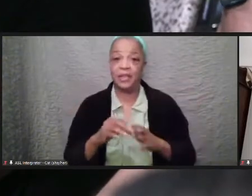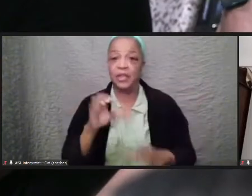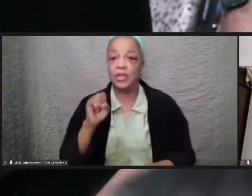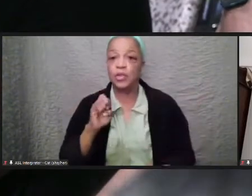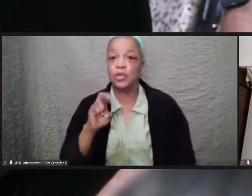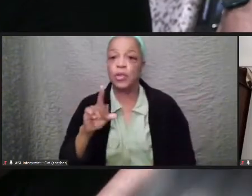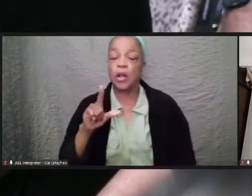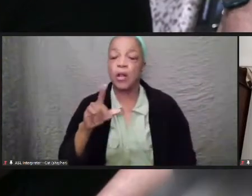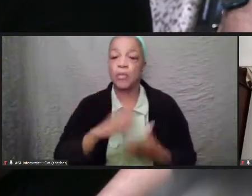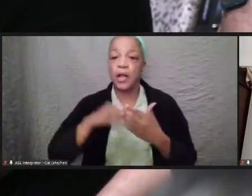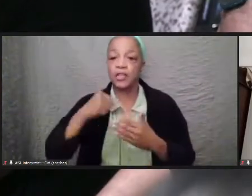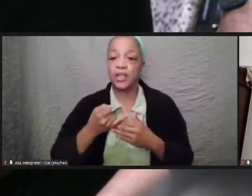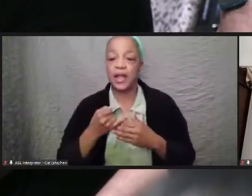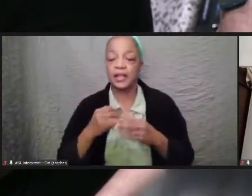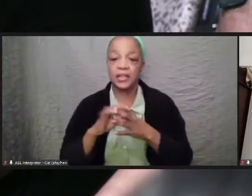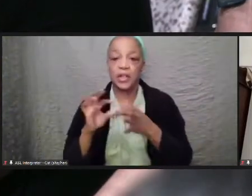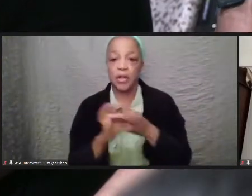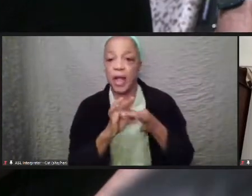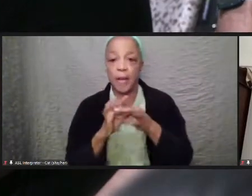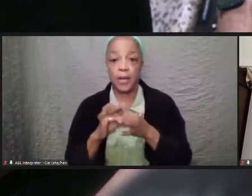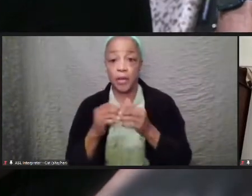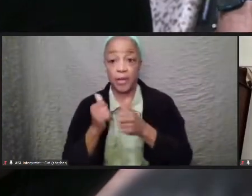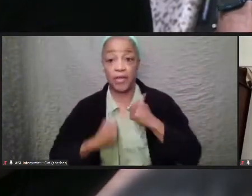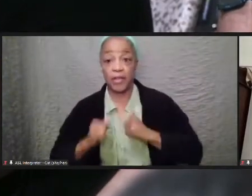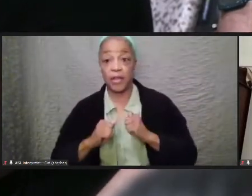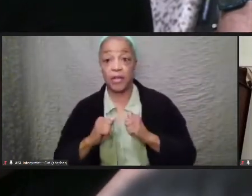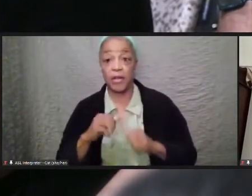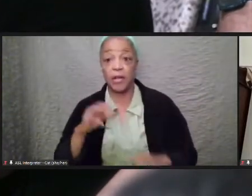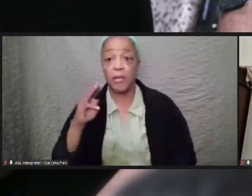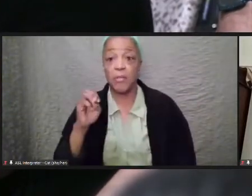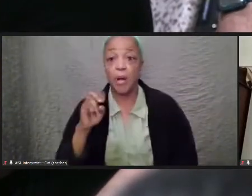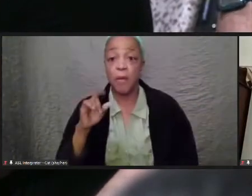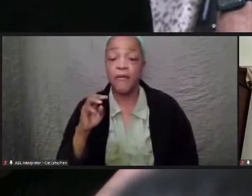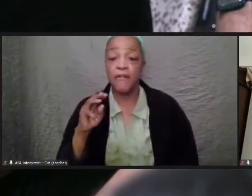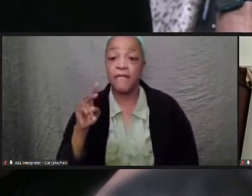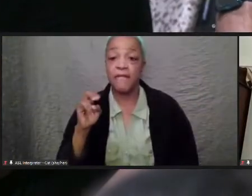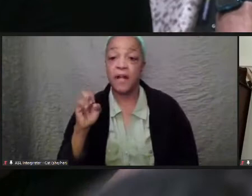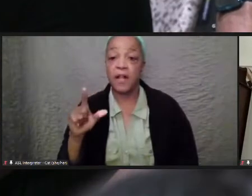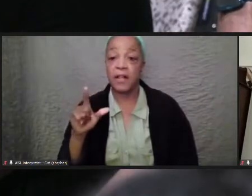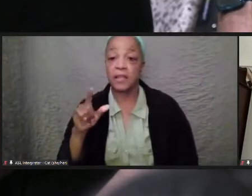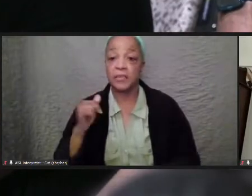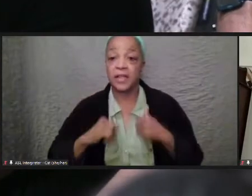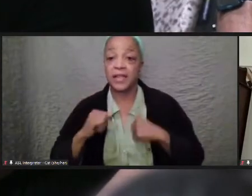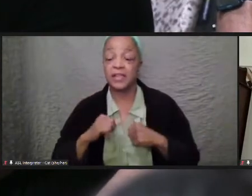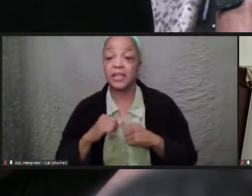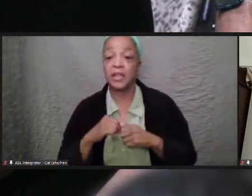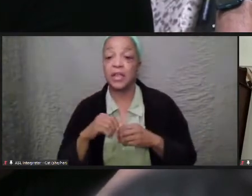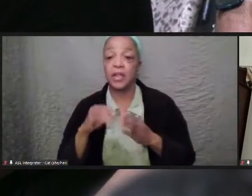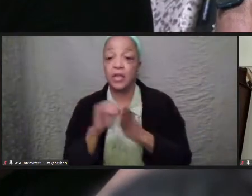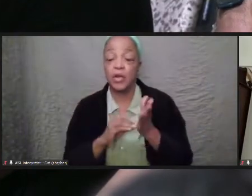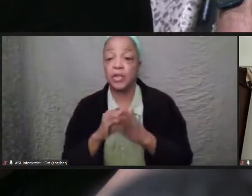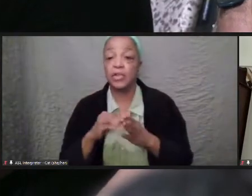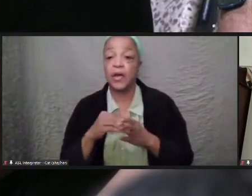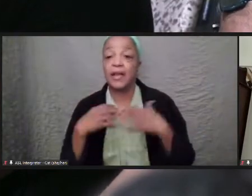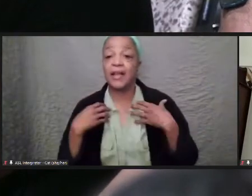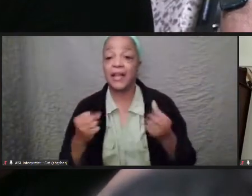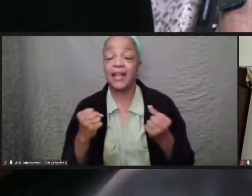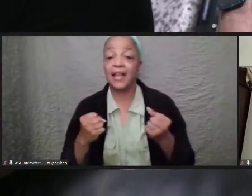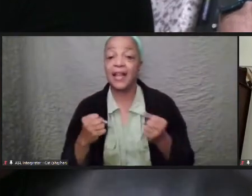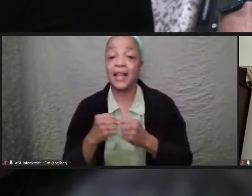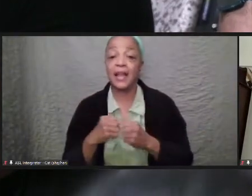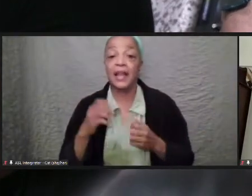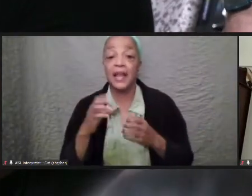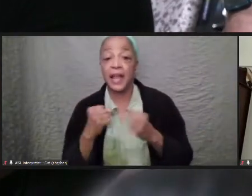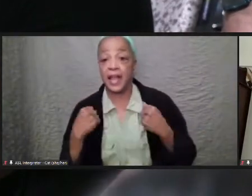Soho Repertory Theater right now on Mara Velez Melendez's play, Notes on Killing Seven Oversight Management and Economic Stability Board